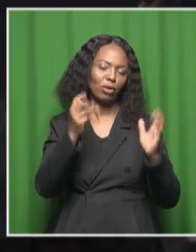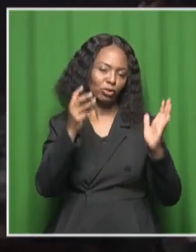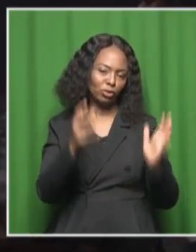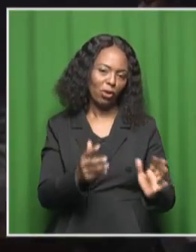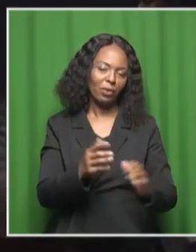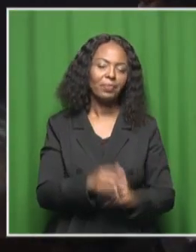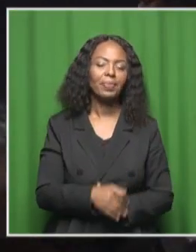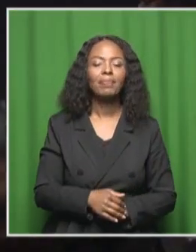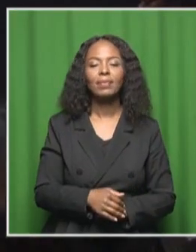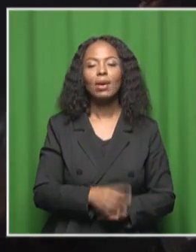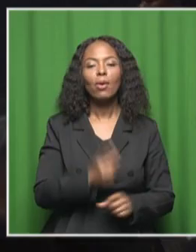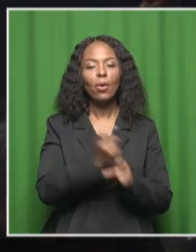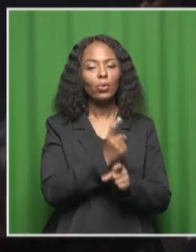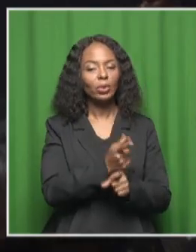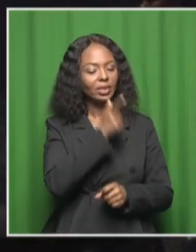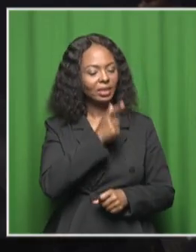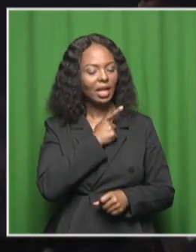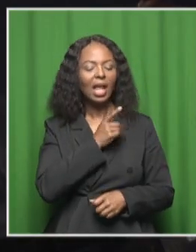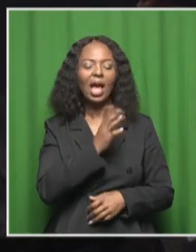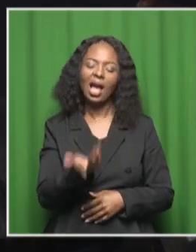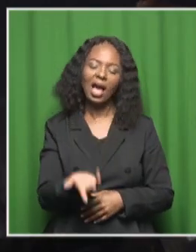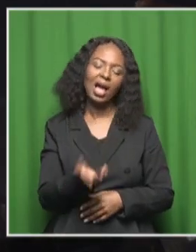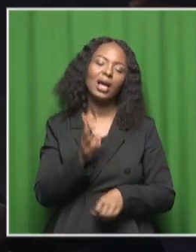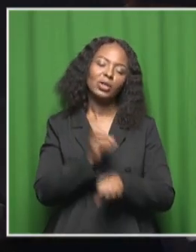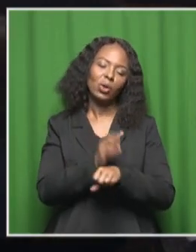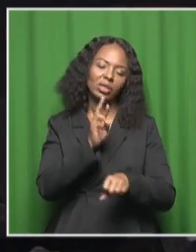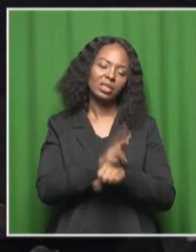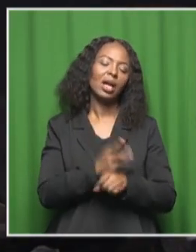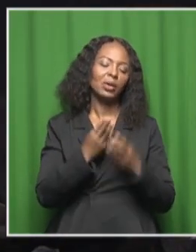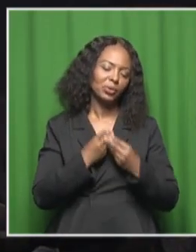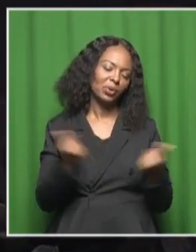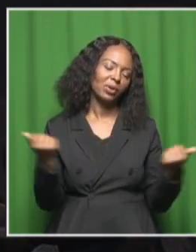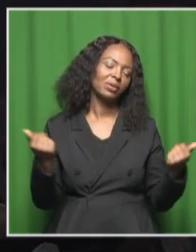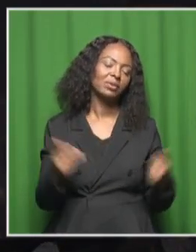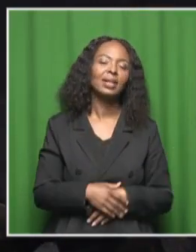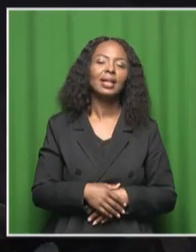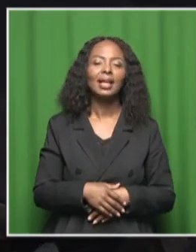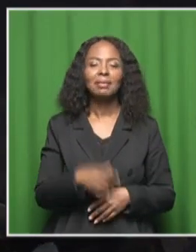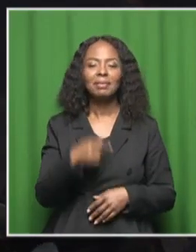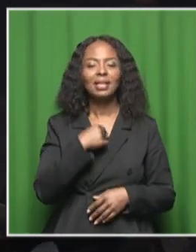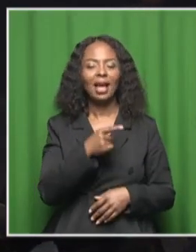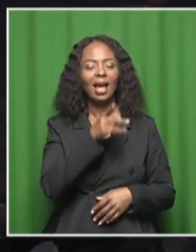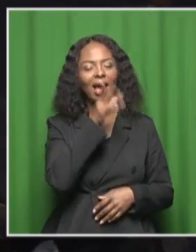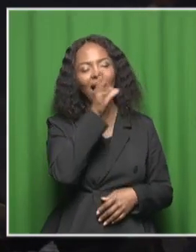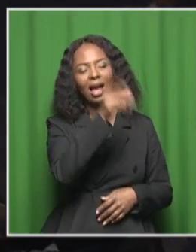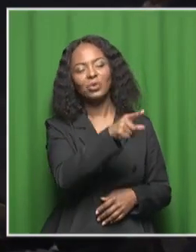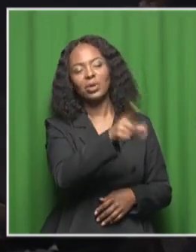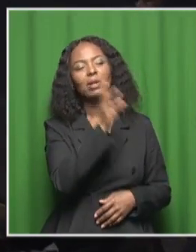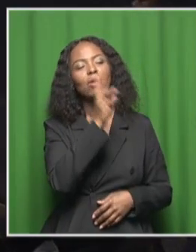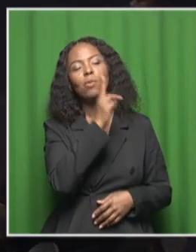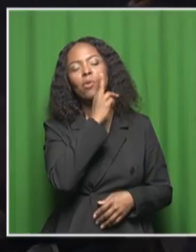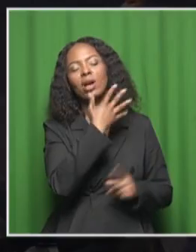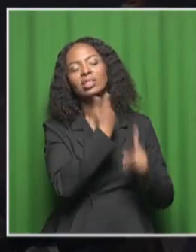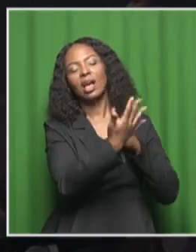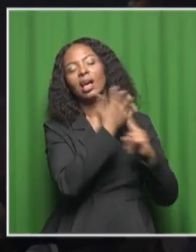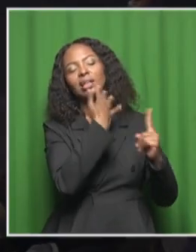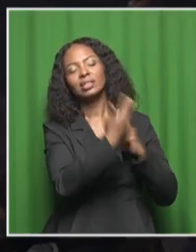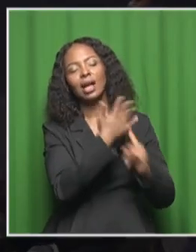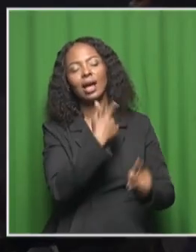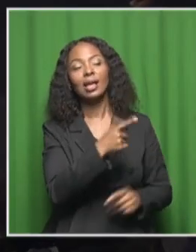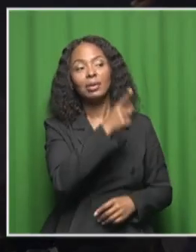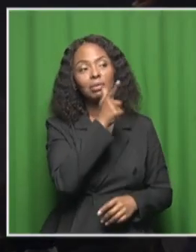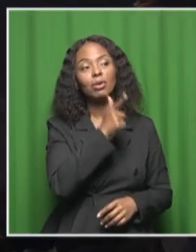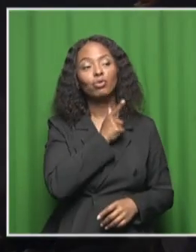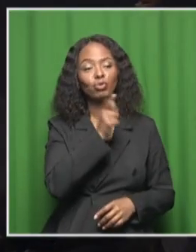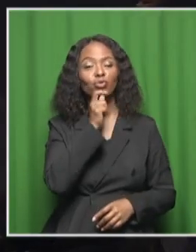the doctors will sort it out. And I said, "Marume, you are shy. And then he laughed. He says, "I'll tell you the truth." And I was amazed